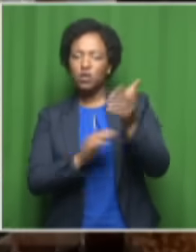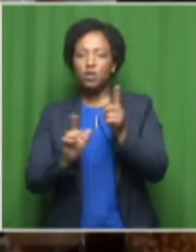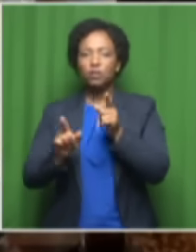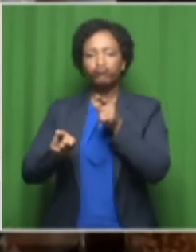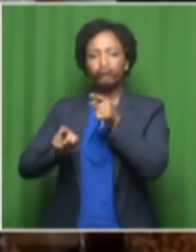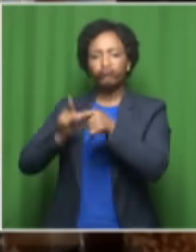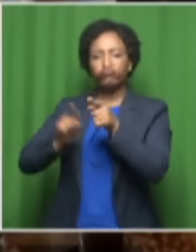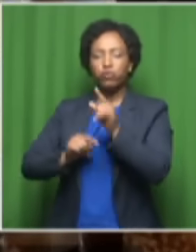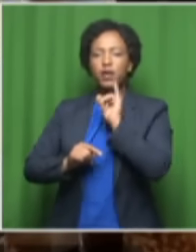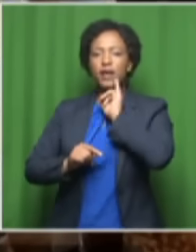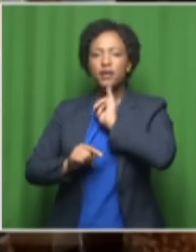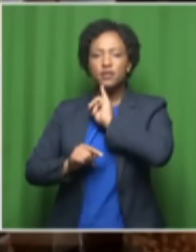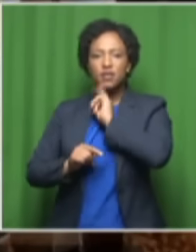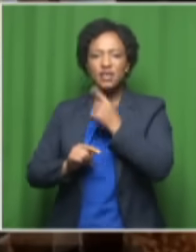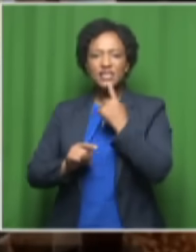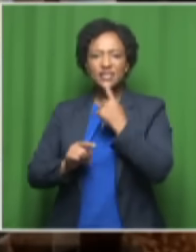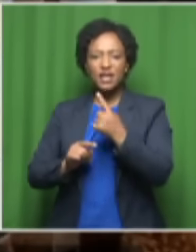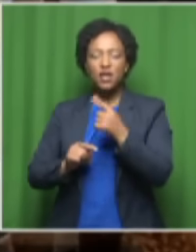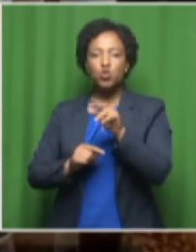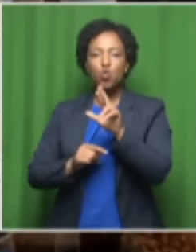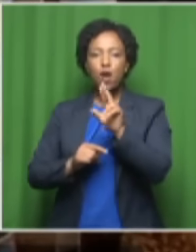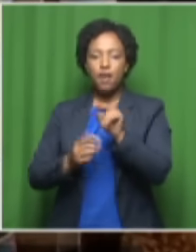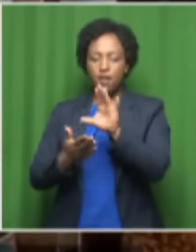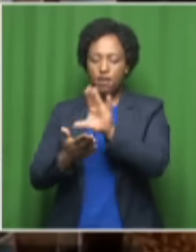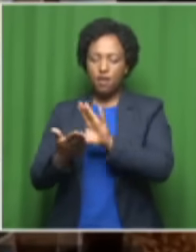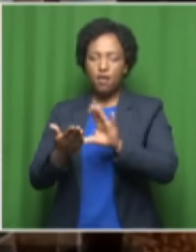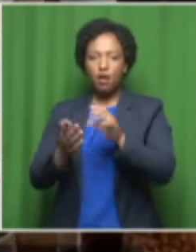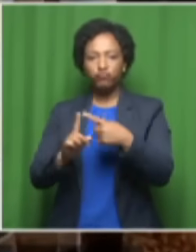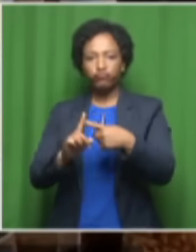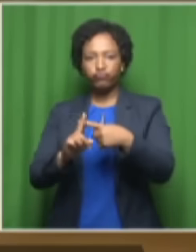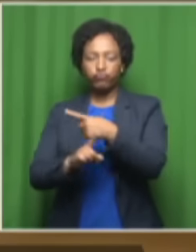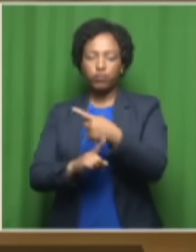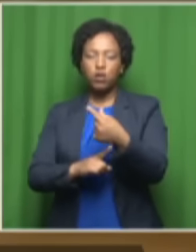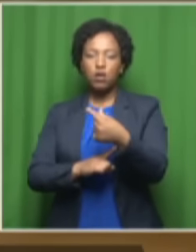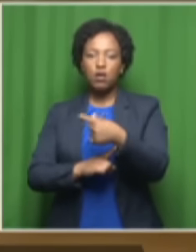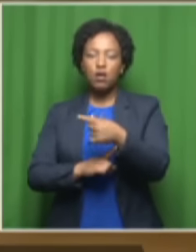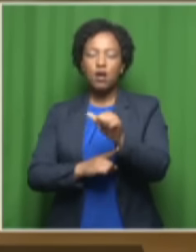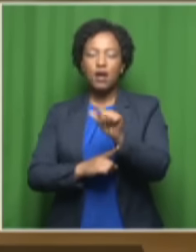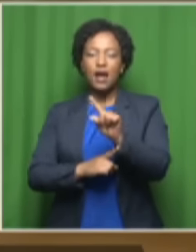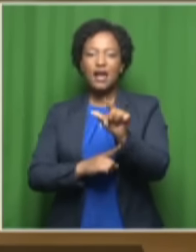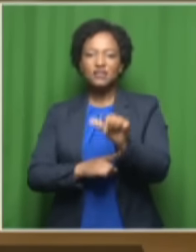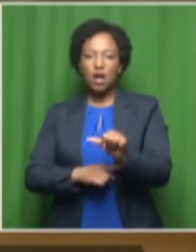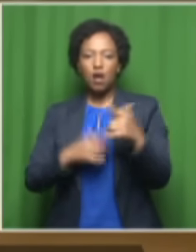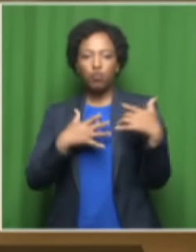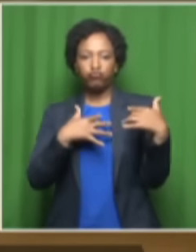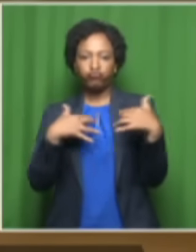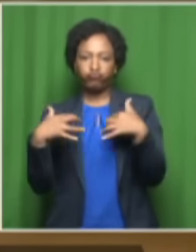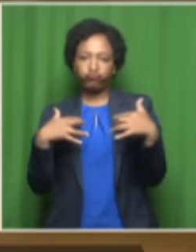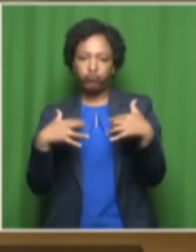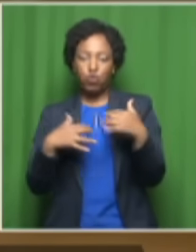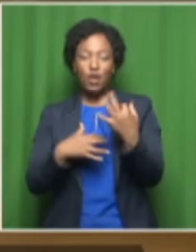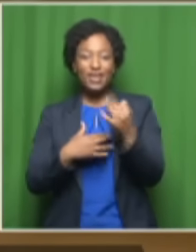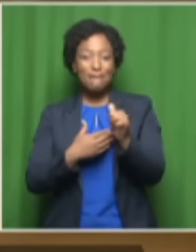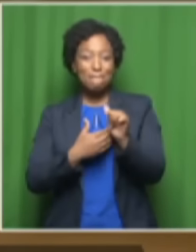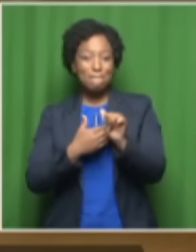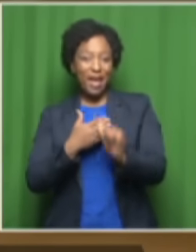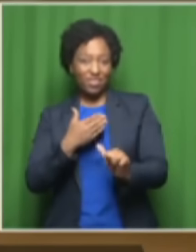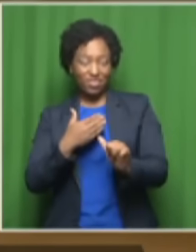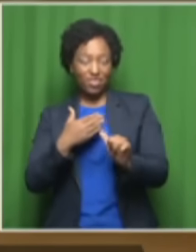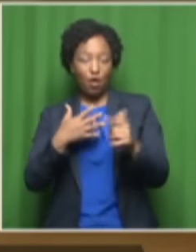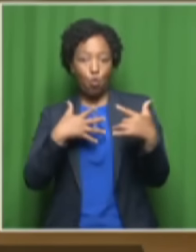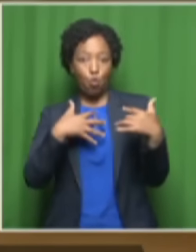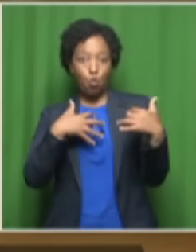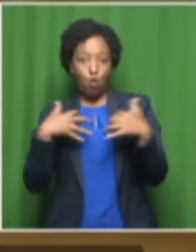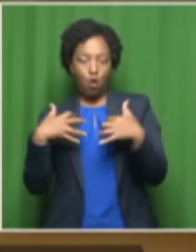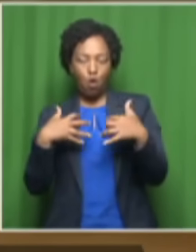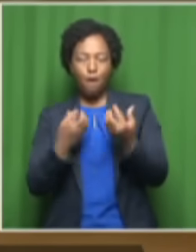UN Genocide Convention in the Gaza war during a 3-month conflict that has seen more than 20,000 people killed